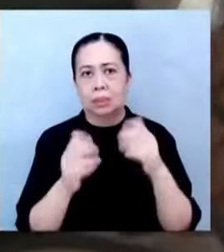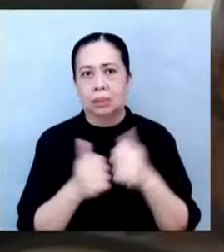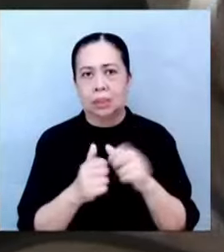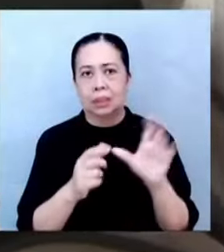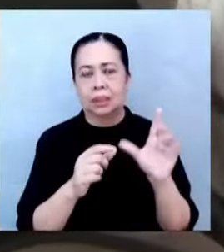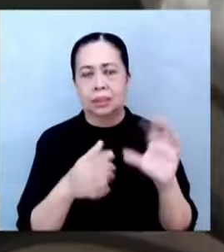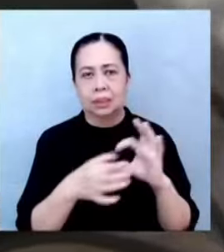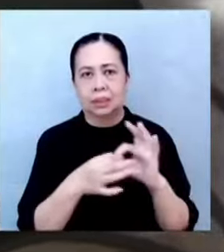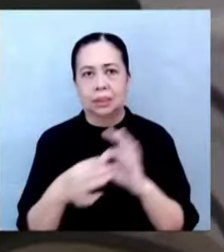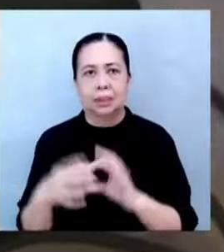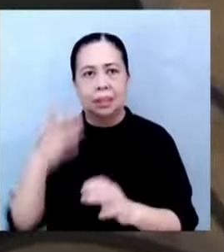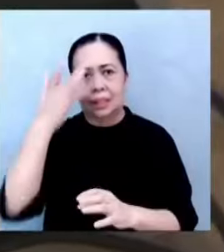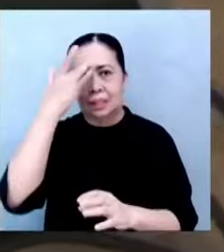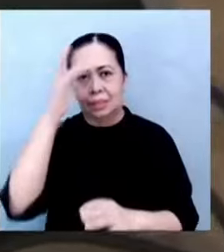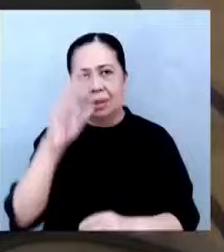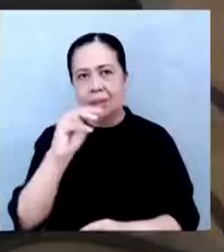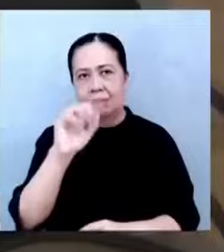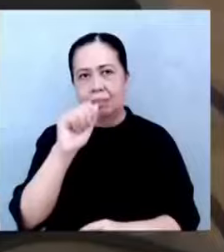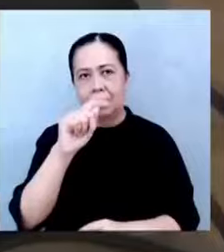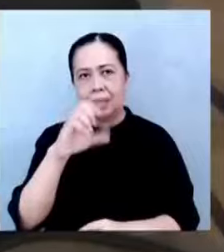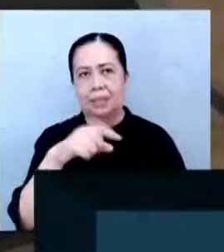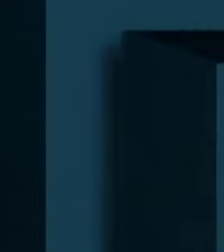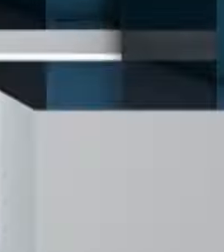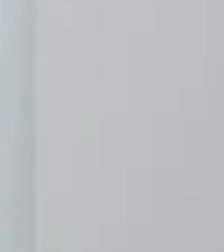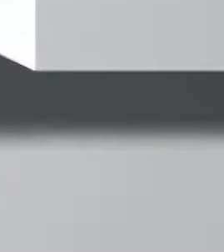Smartmatic was the one that sent the money.